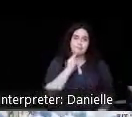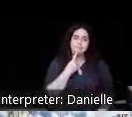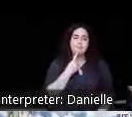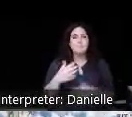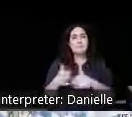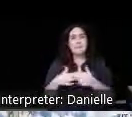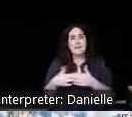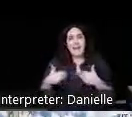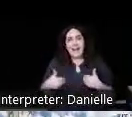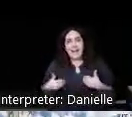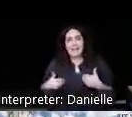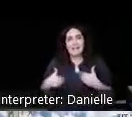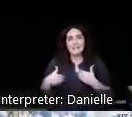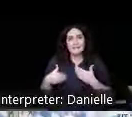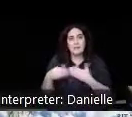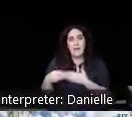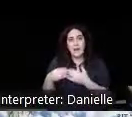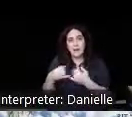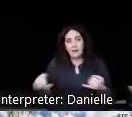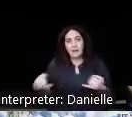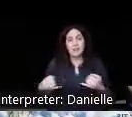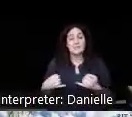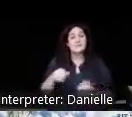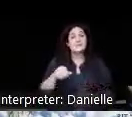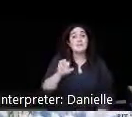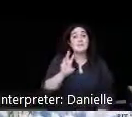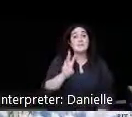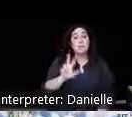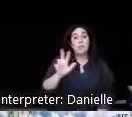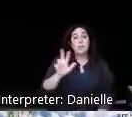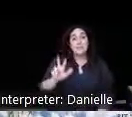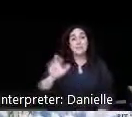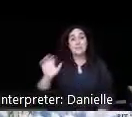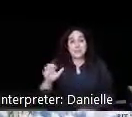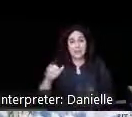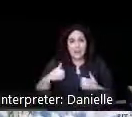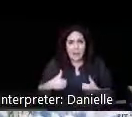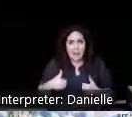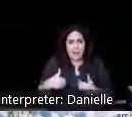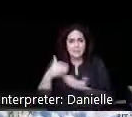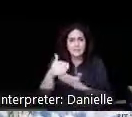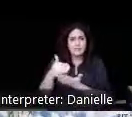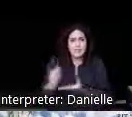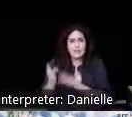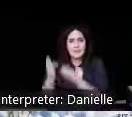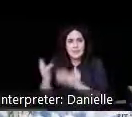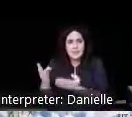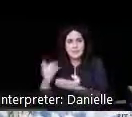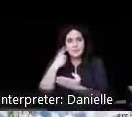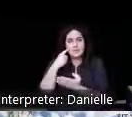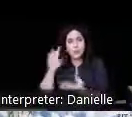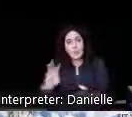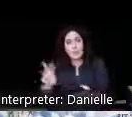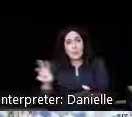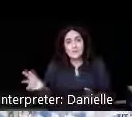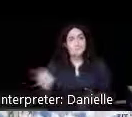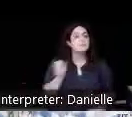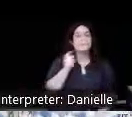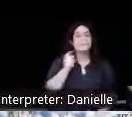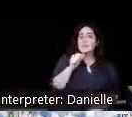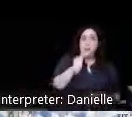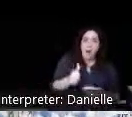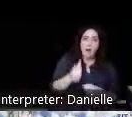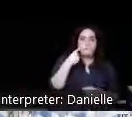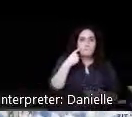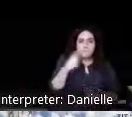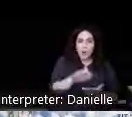the W3C's web guidelines. So although web guidelines were not made for academic papers, they are partly useful since